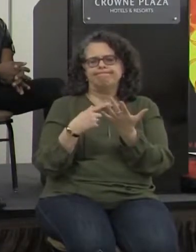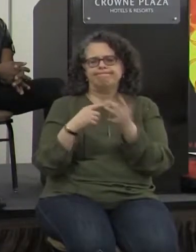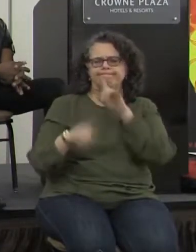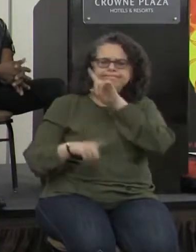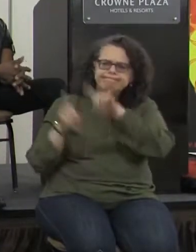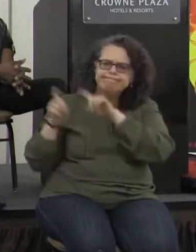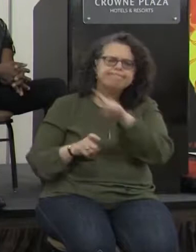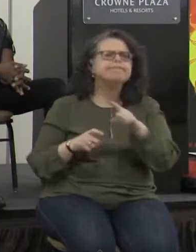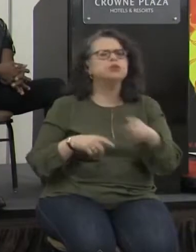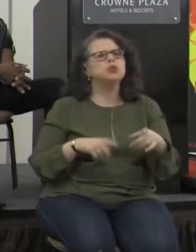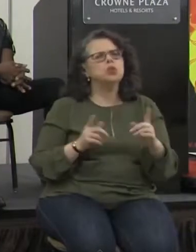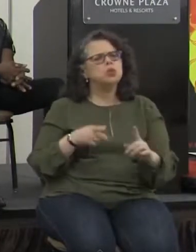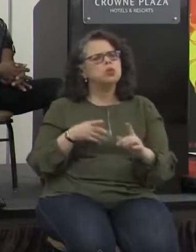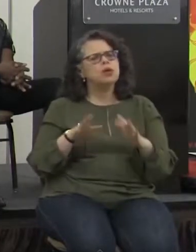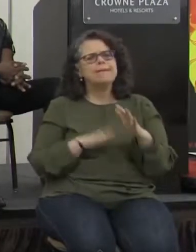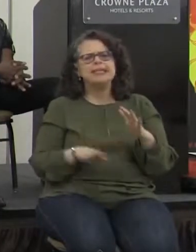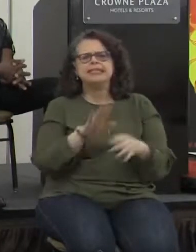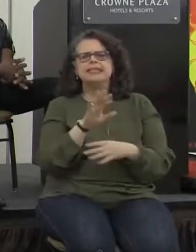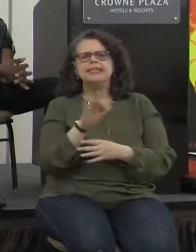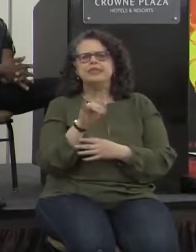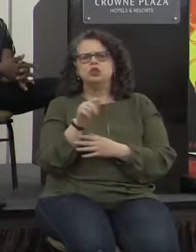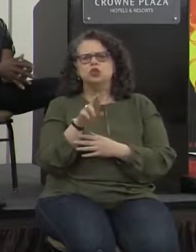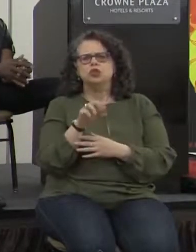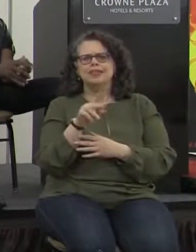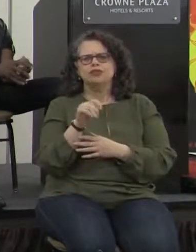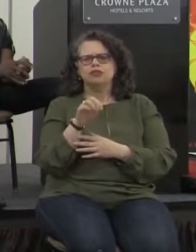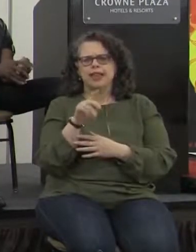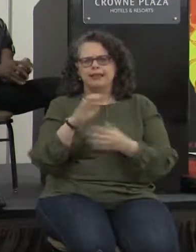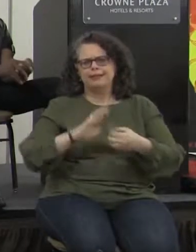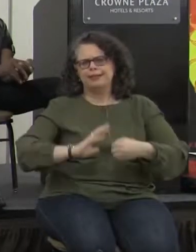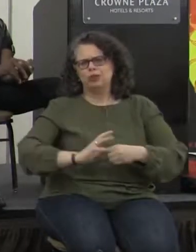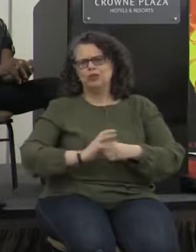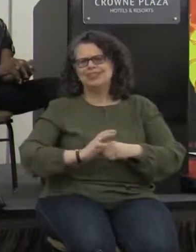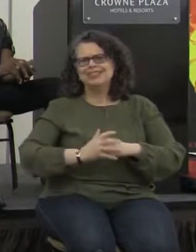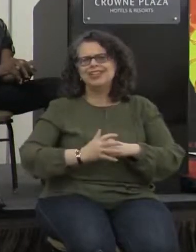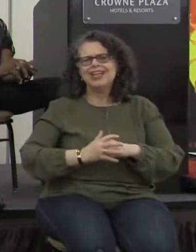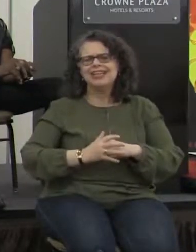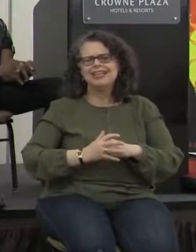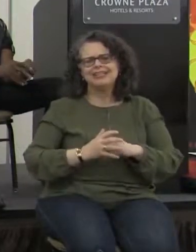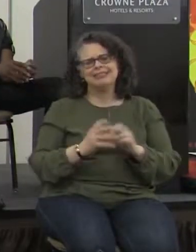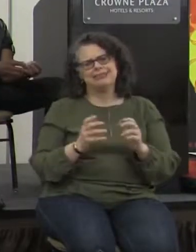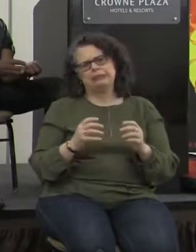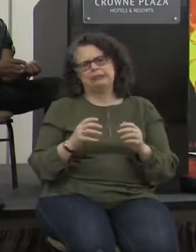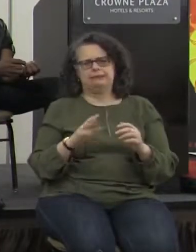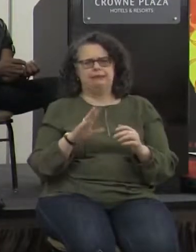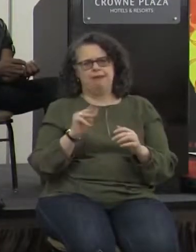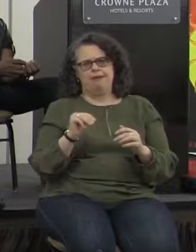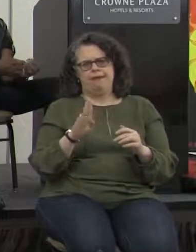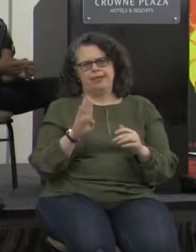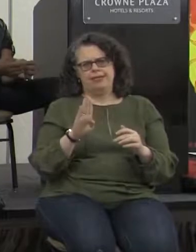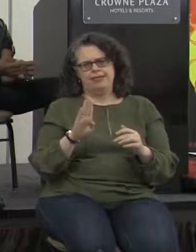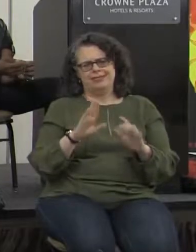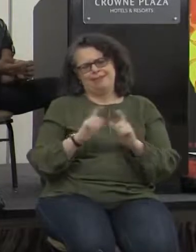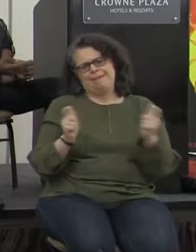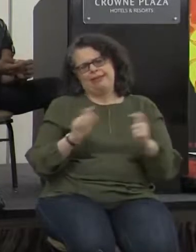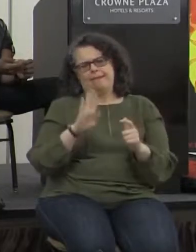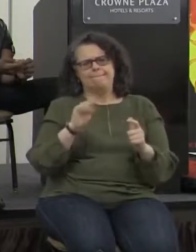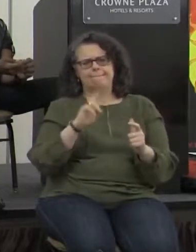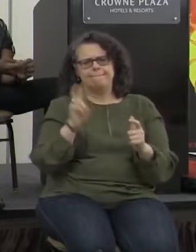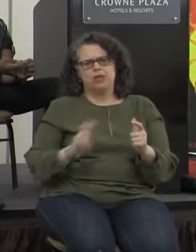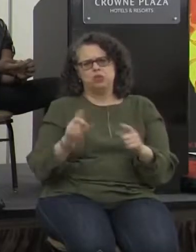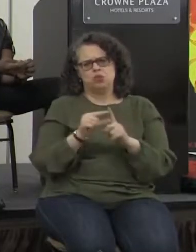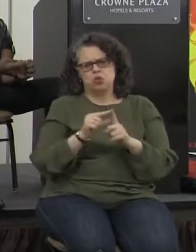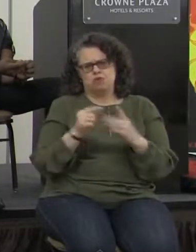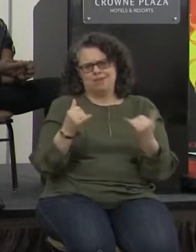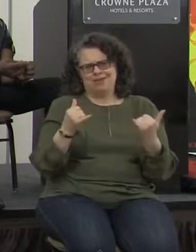Basically, intersectionality is a term. It's the big buzzword of the moment. We